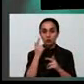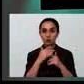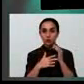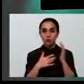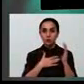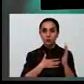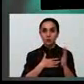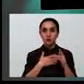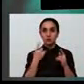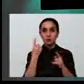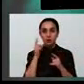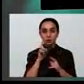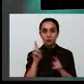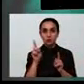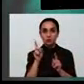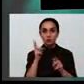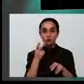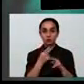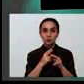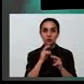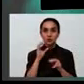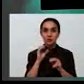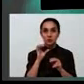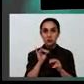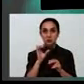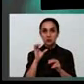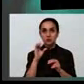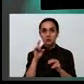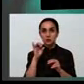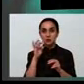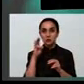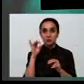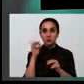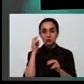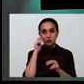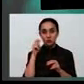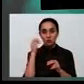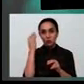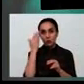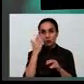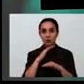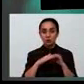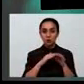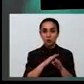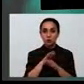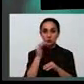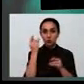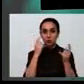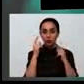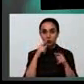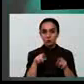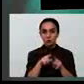biz bilamizki, mana hozir o'sha Si Jinpingning o'sha Xitoy orzusi amalga oshirish g'oyasini